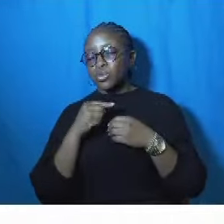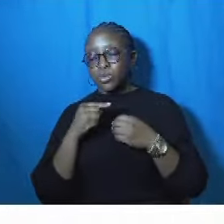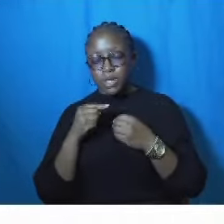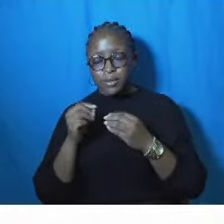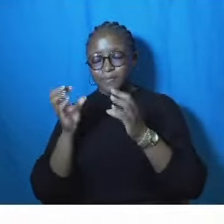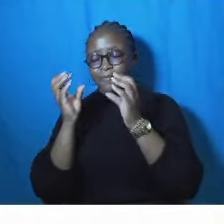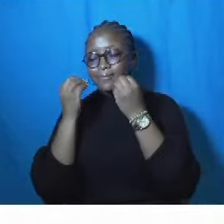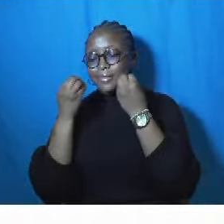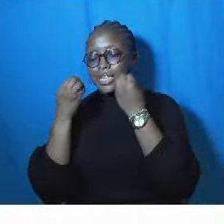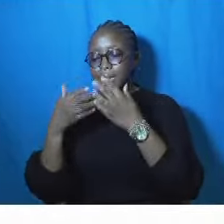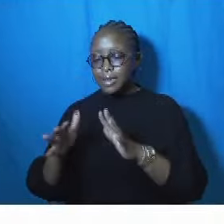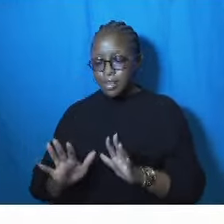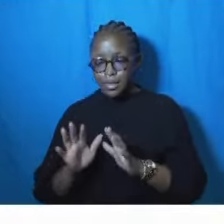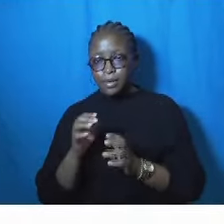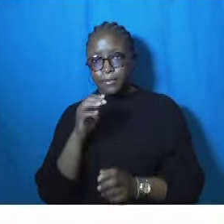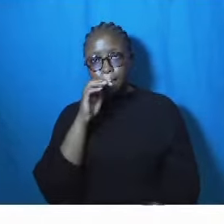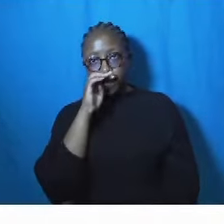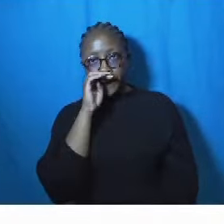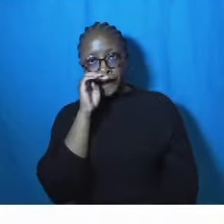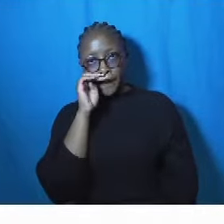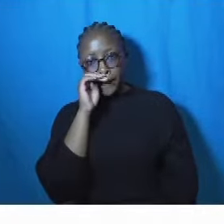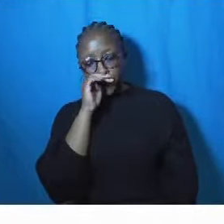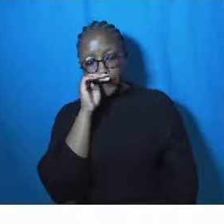your sister? Accept them.